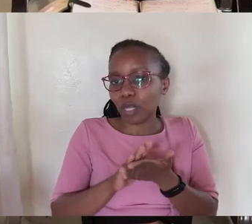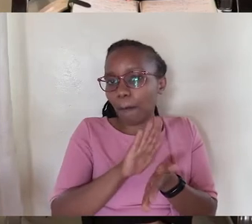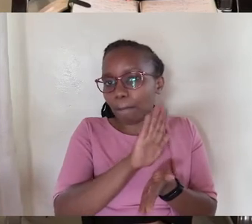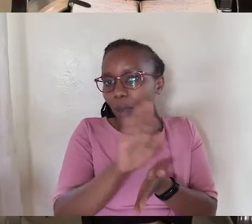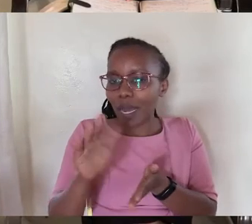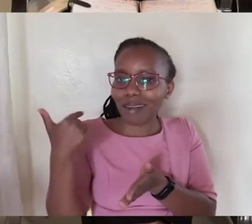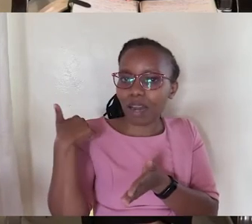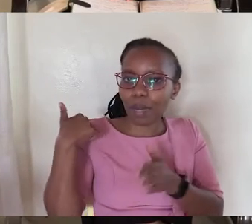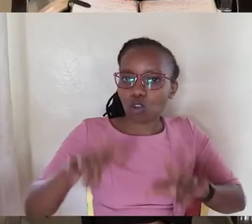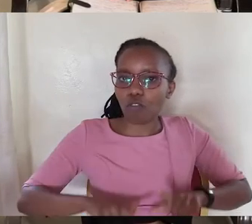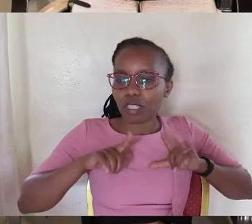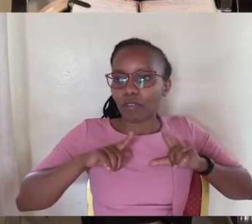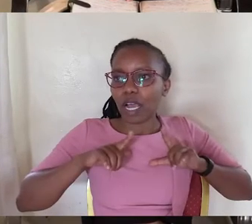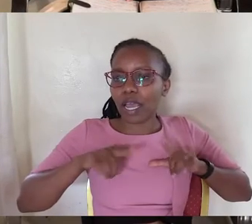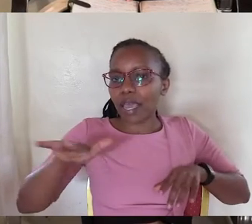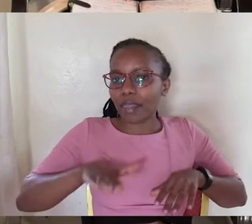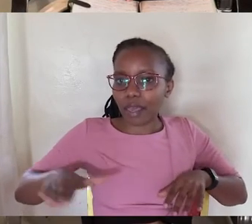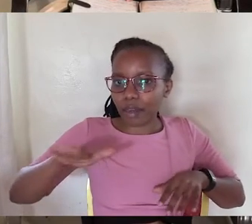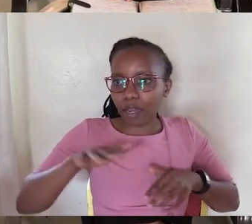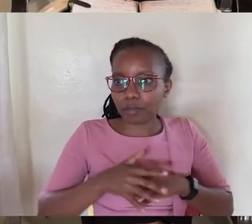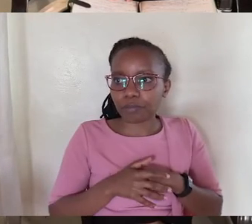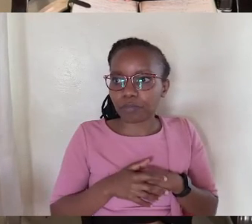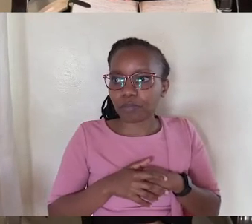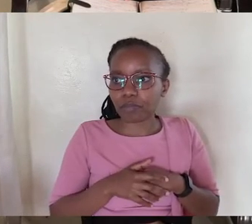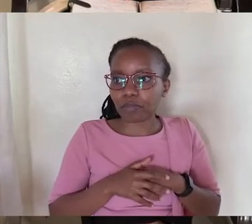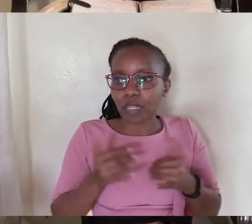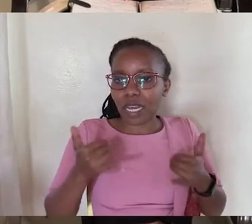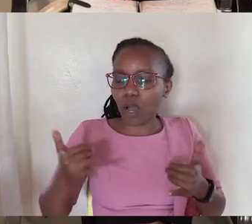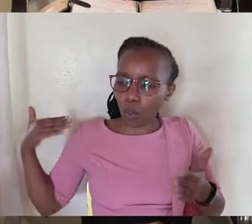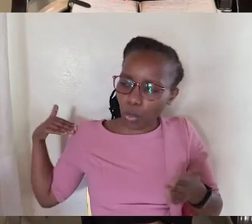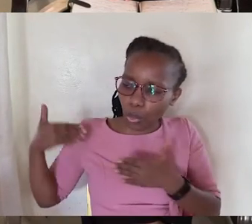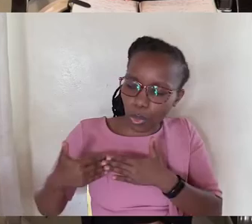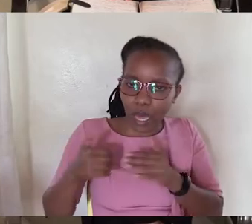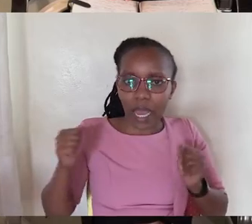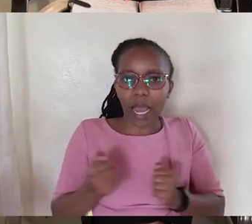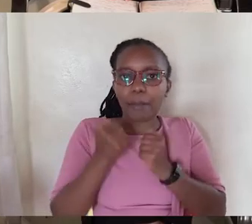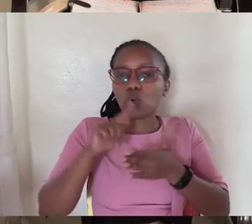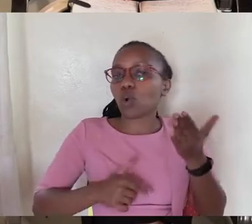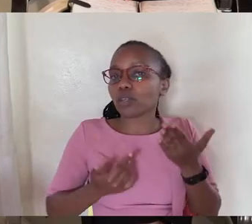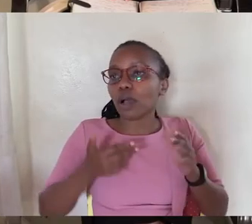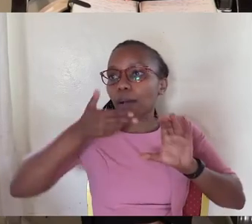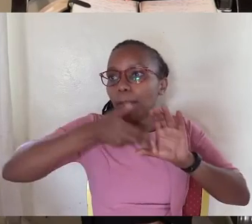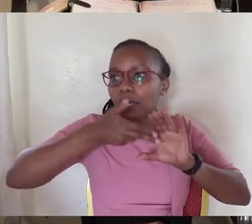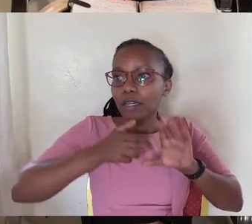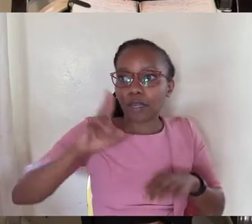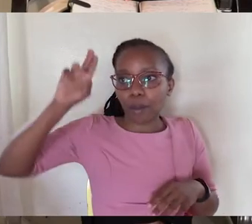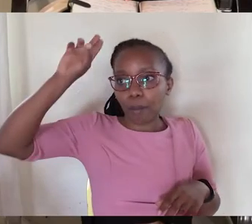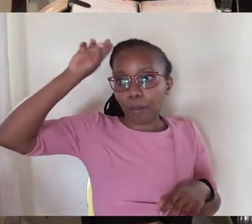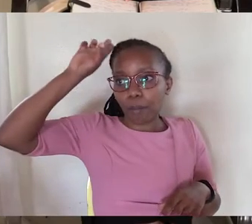numbers of survivors that are in a particular area. So now, over the years, what has happened is, first of all, we participated in the police vetting